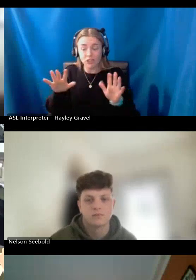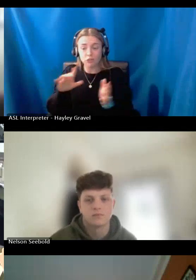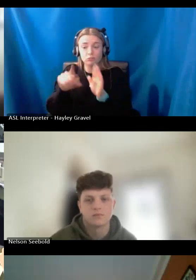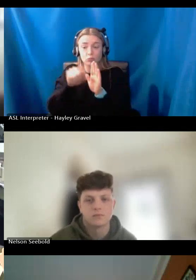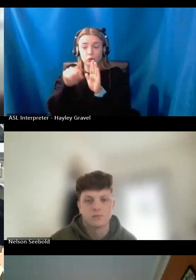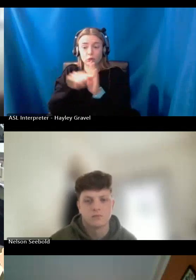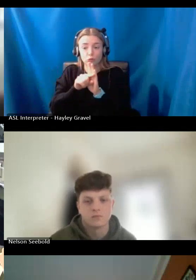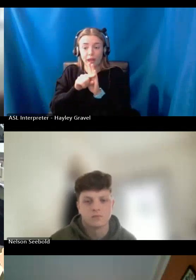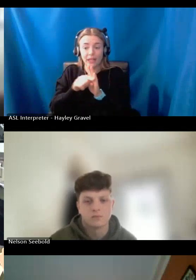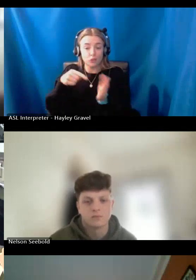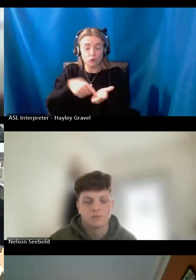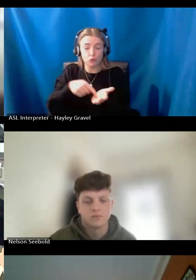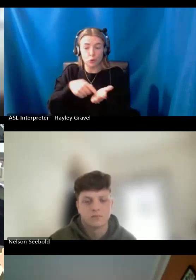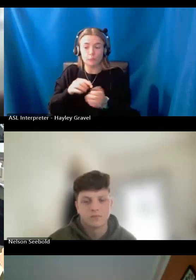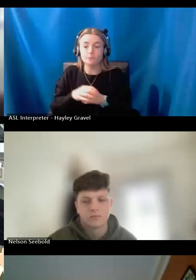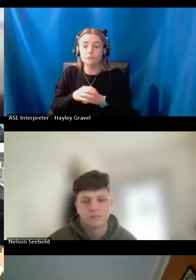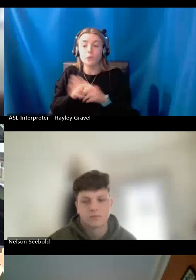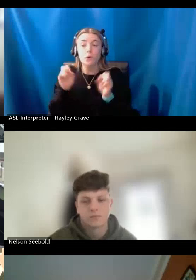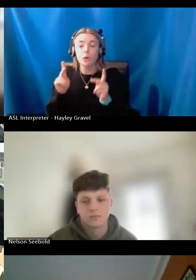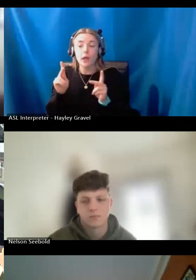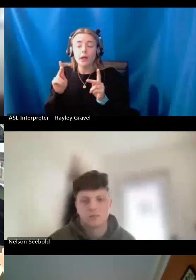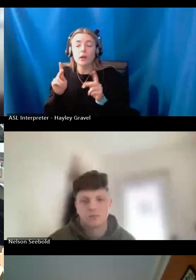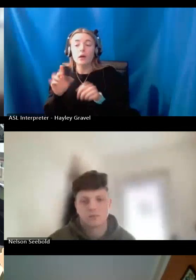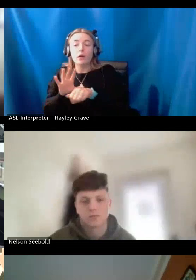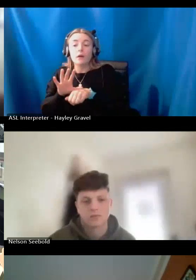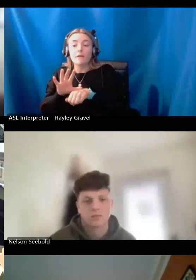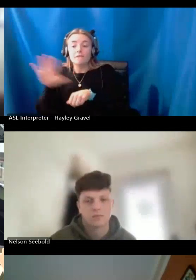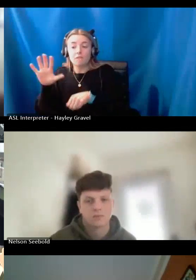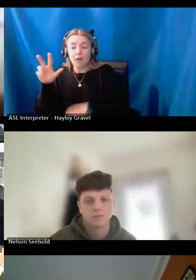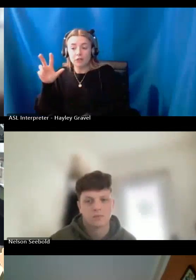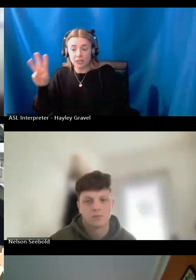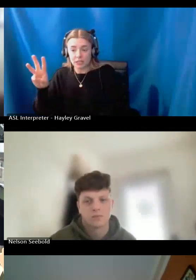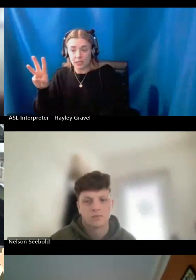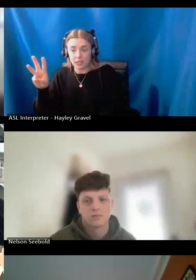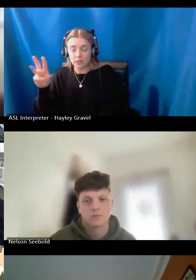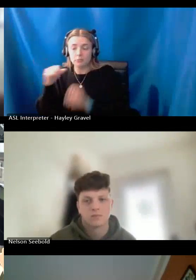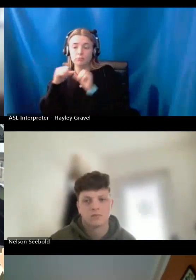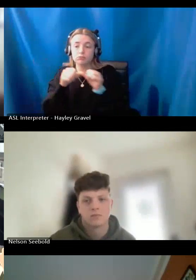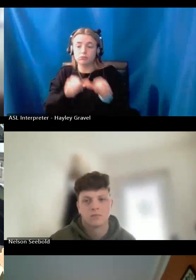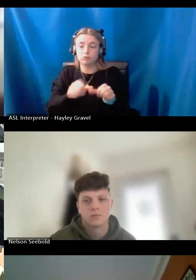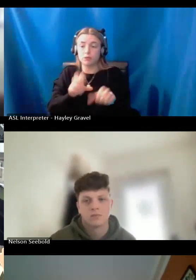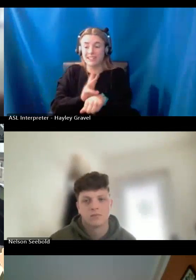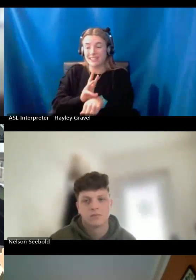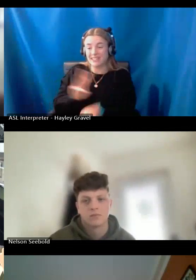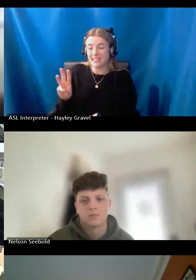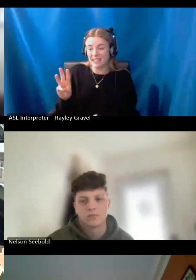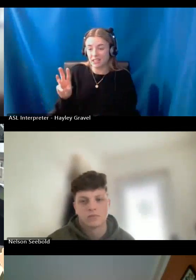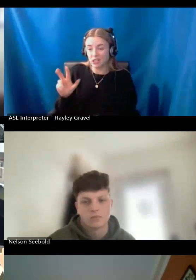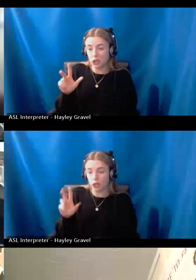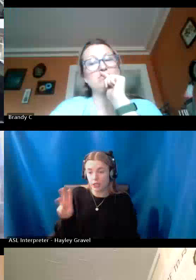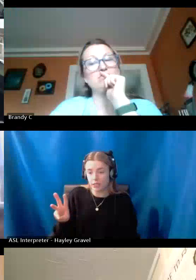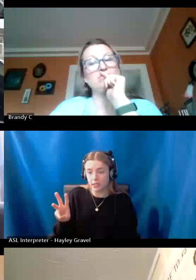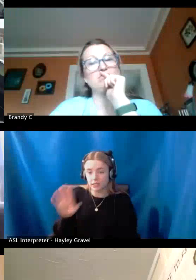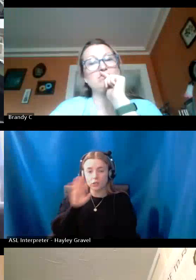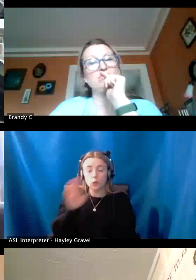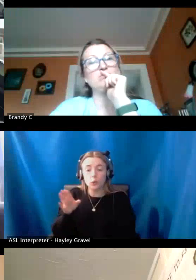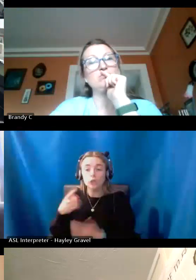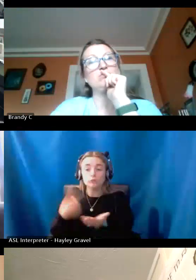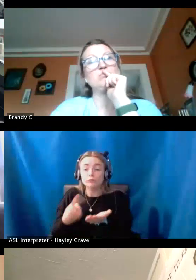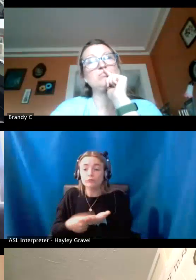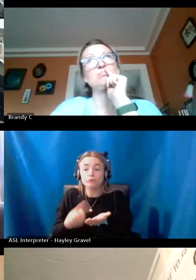5:36, we'll come back at 6:36. We'll have a conversation about where you're going with your paper, what your think time